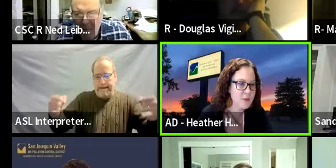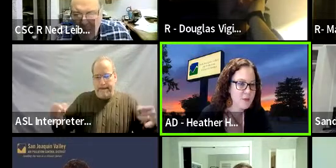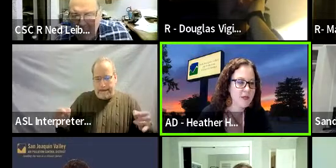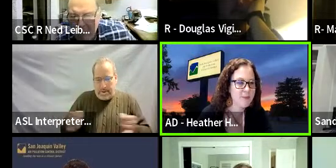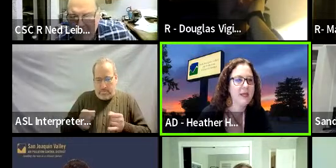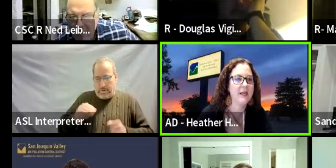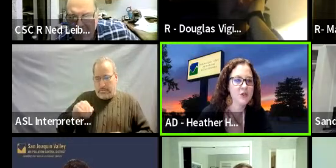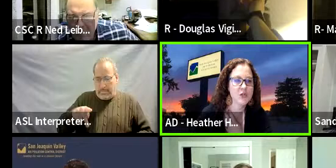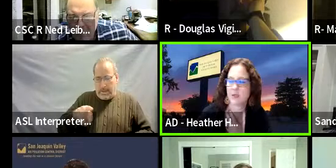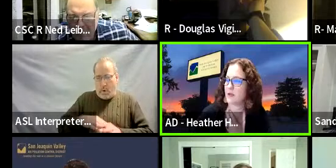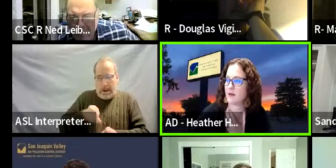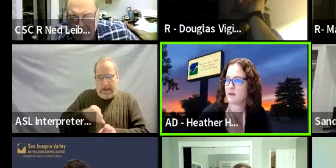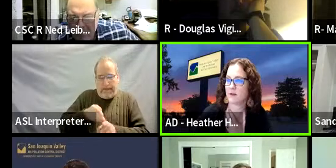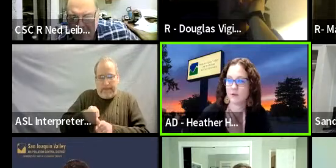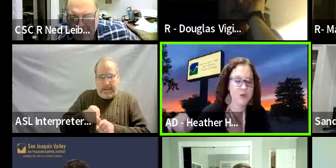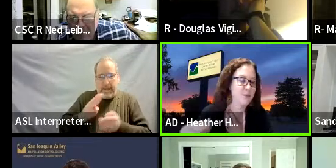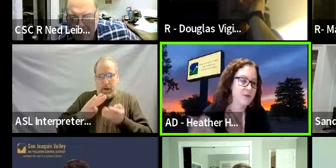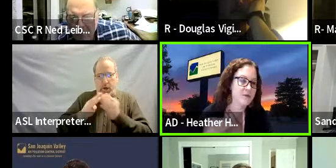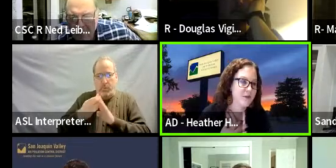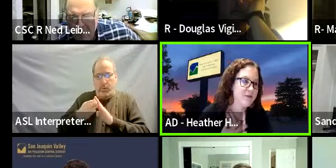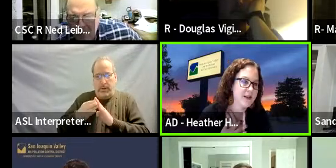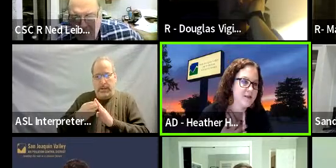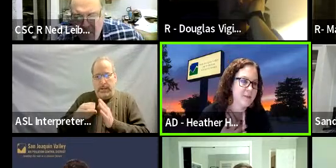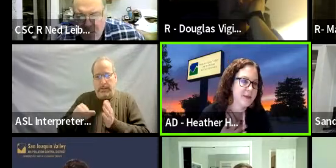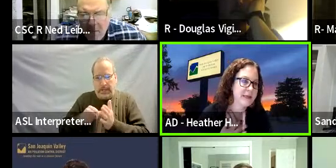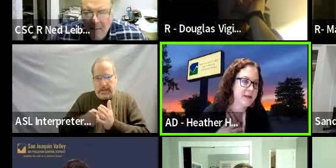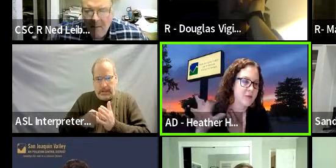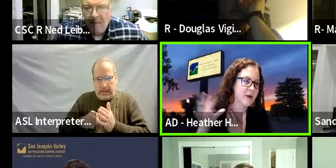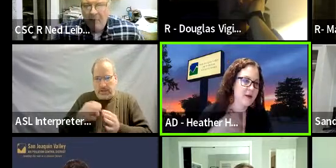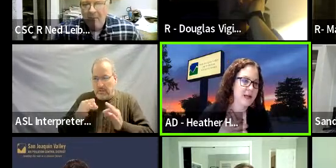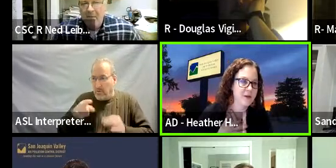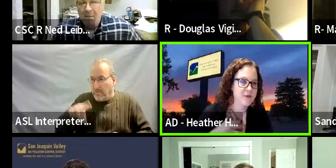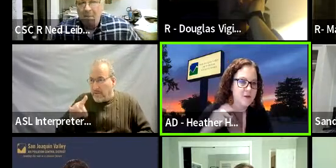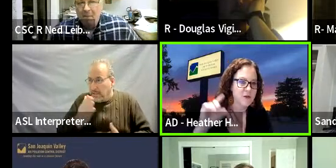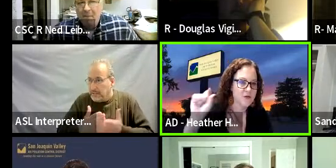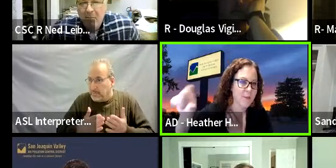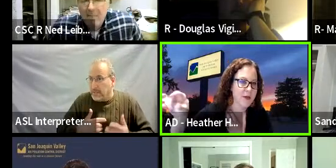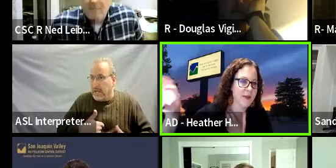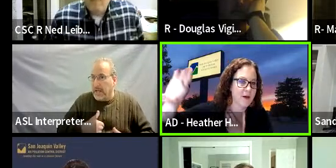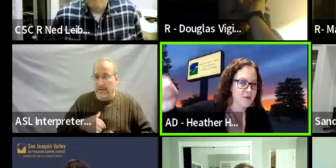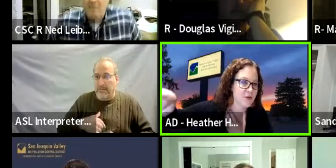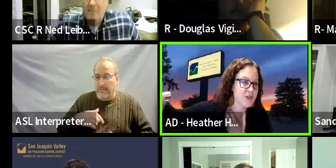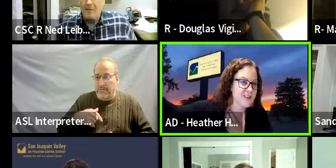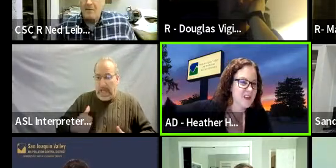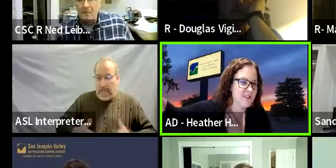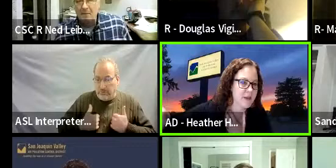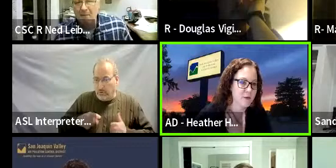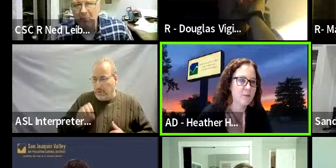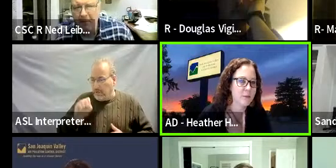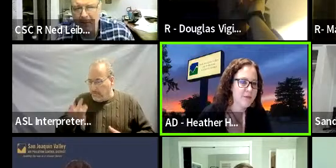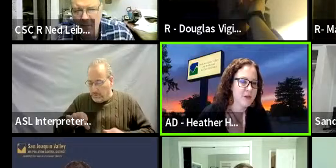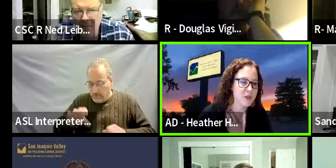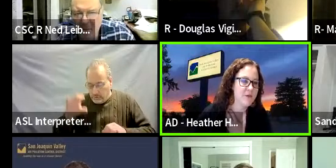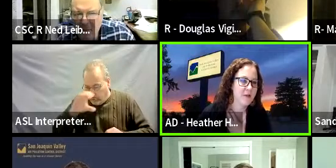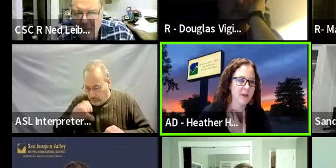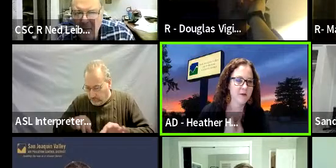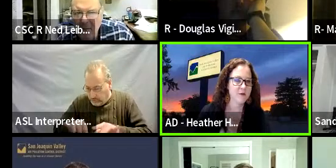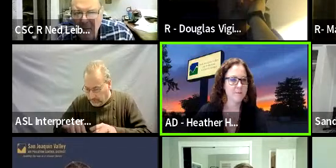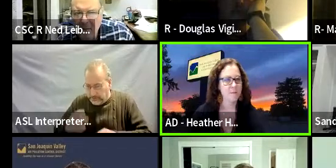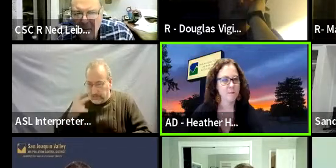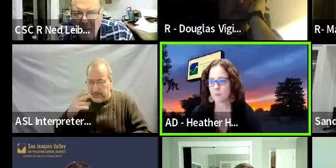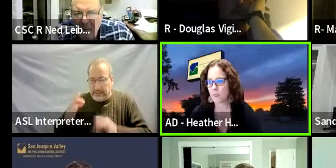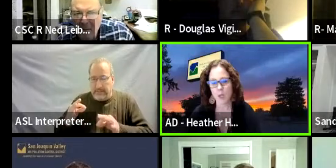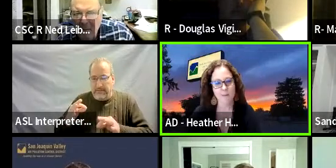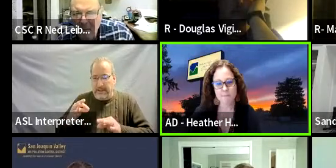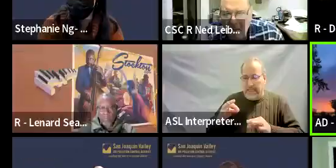main community page is searchable. So if you did find somebody and they threw out an address, you can just drop it in there and search it, see if they do officially fall in the